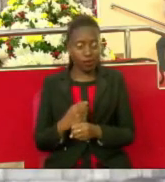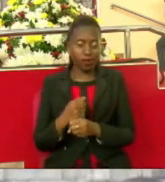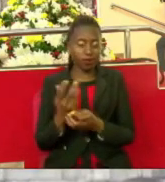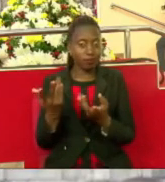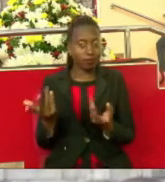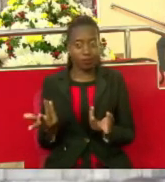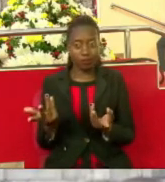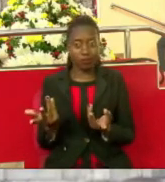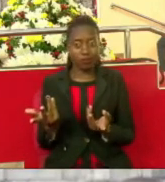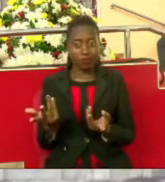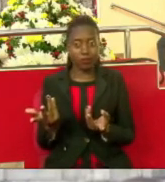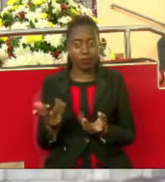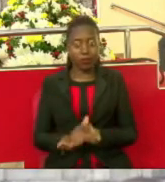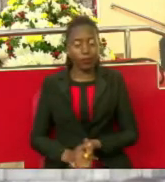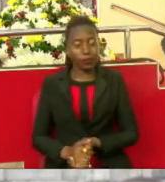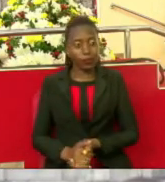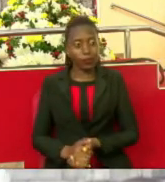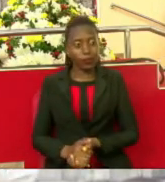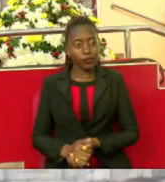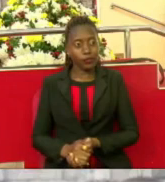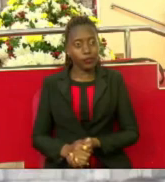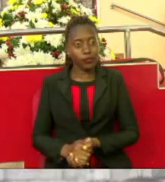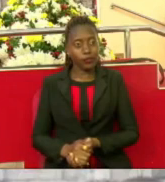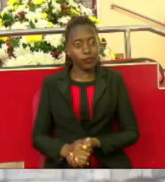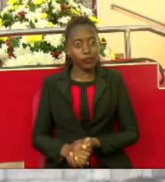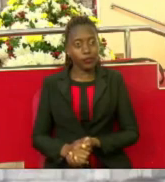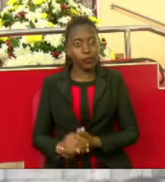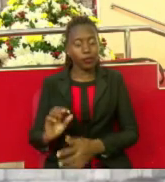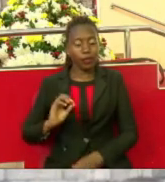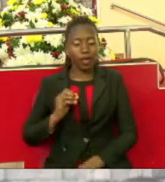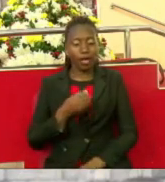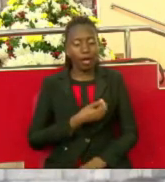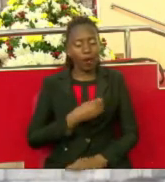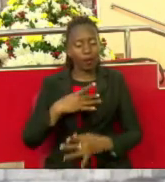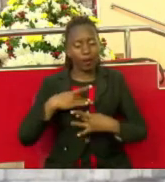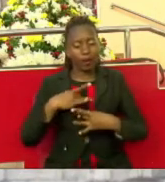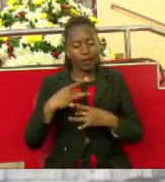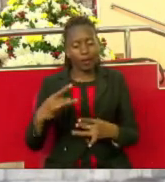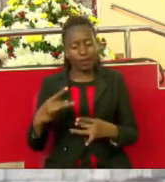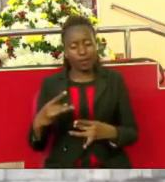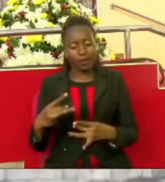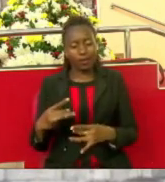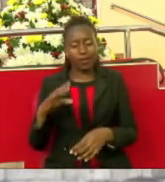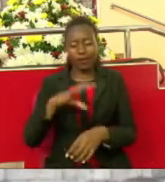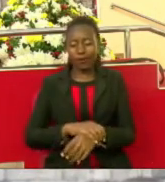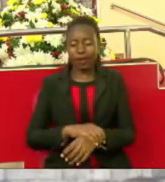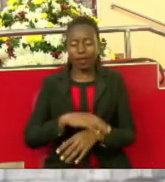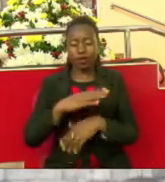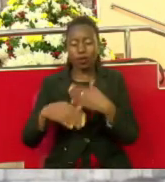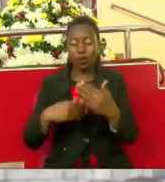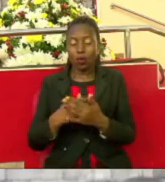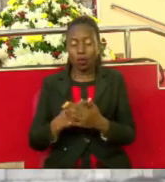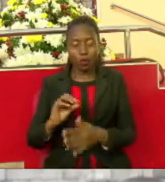hivi kwamba kazi yetu imechukua muda wote. Our hobbies and interests have taken all our time. Na mambo ambayo